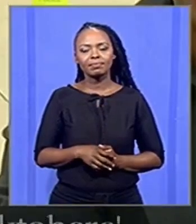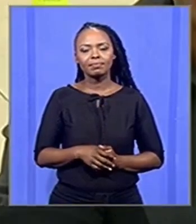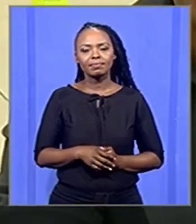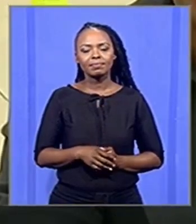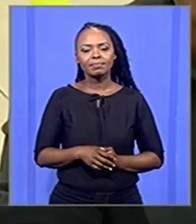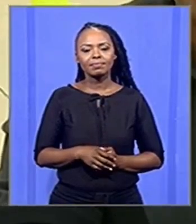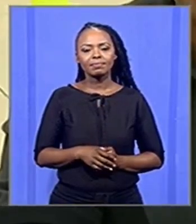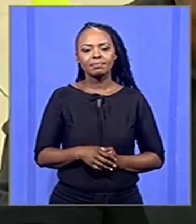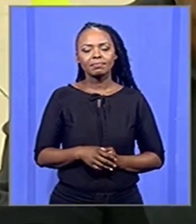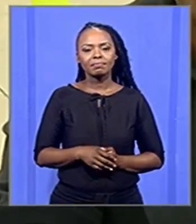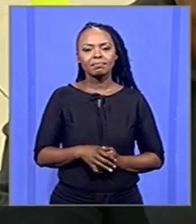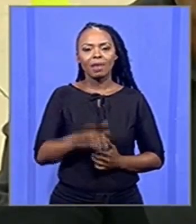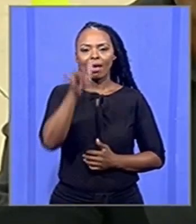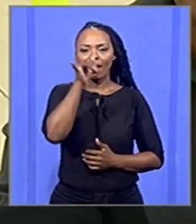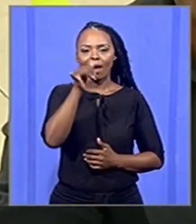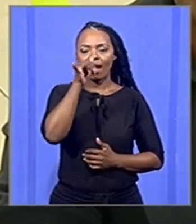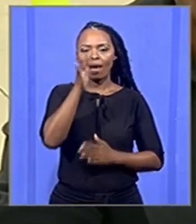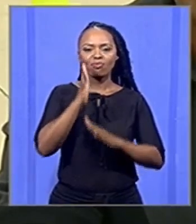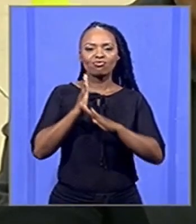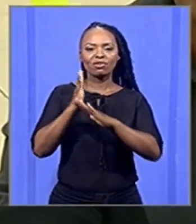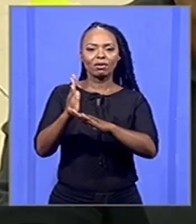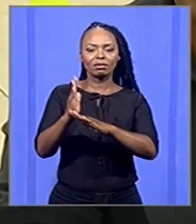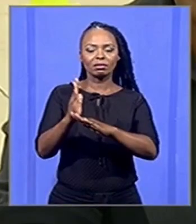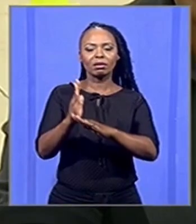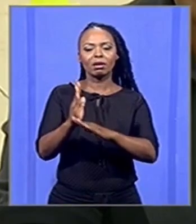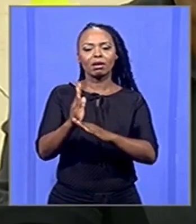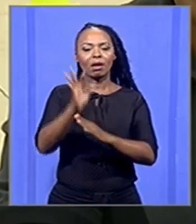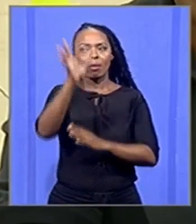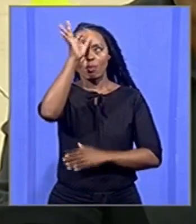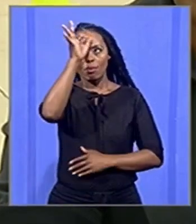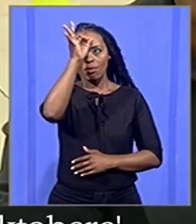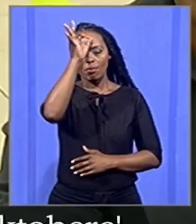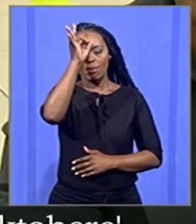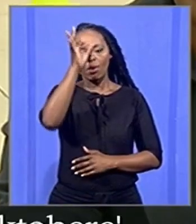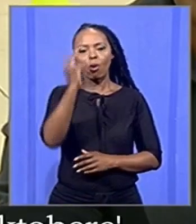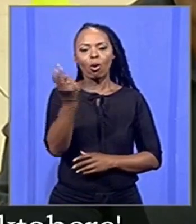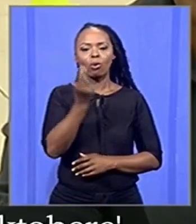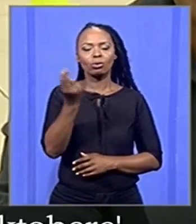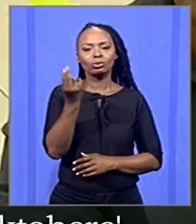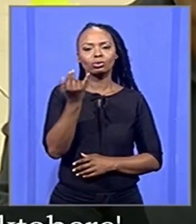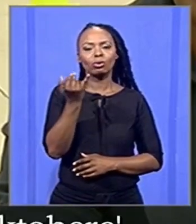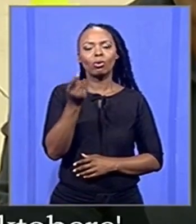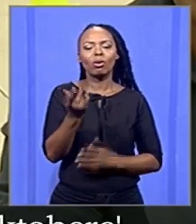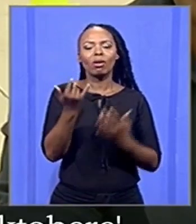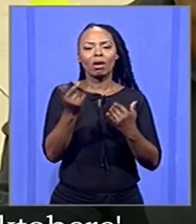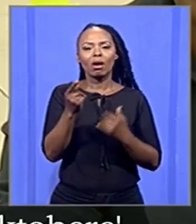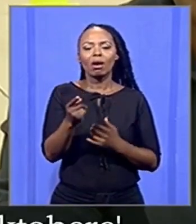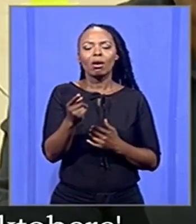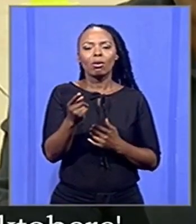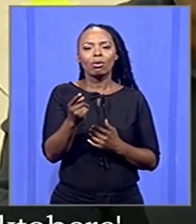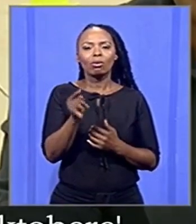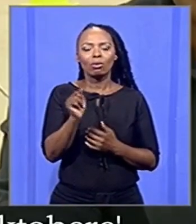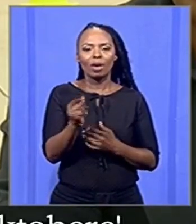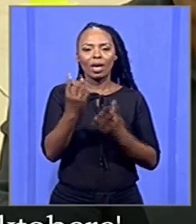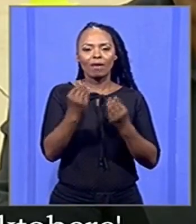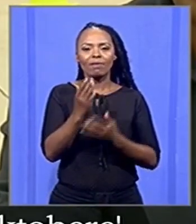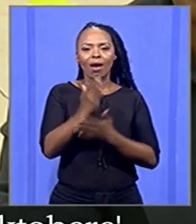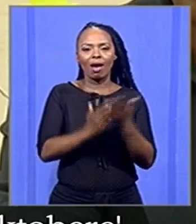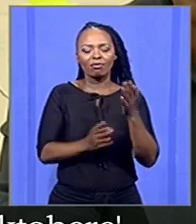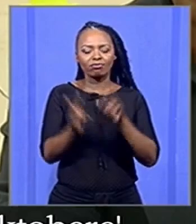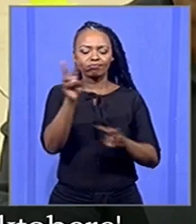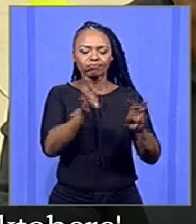As part of the crime prevention efforts, the SABC has also conducted almost 500,000 compliance